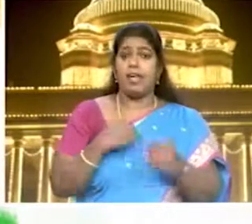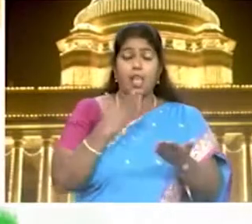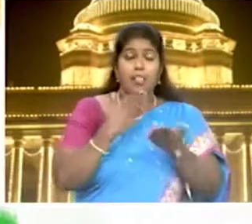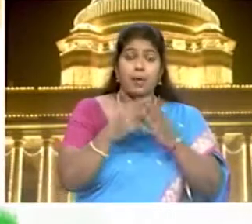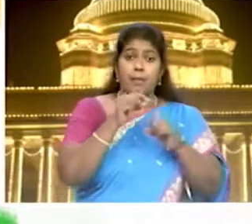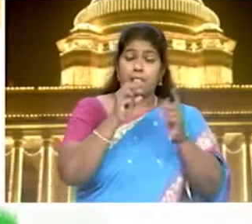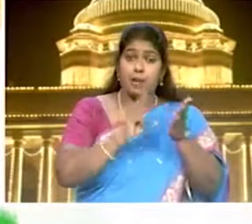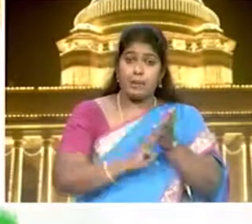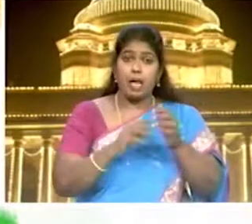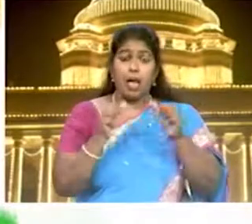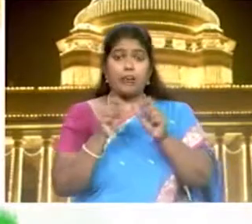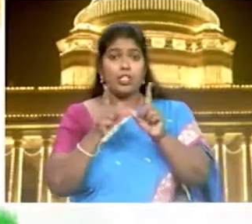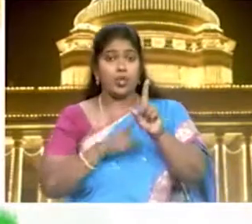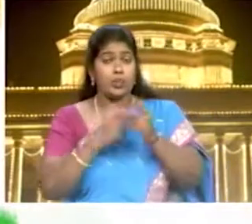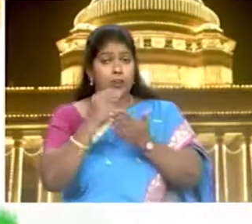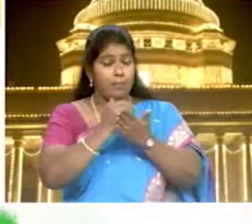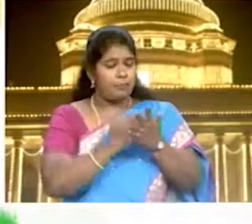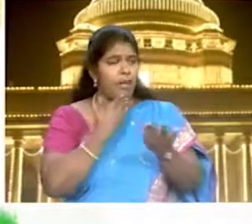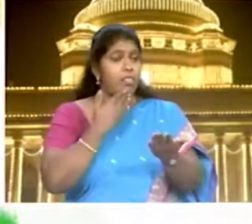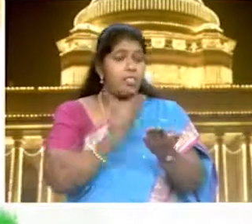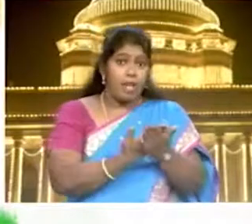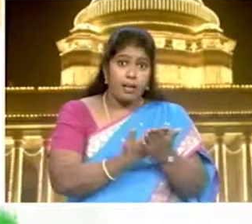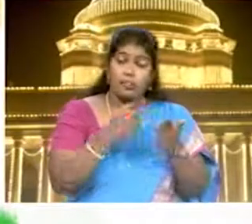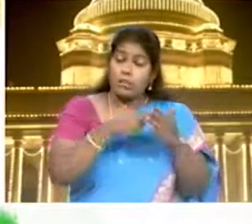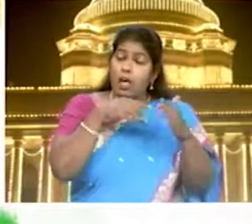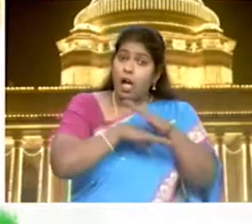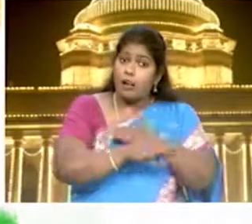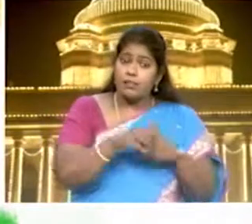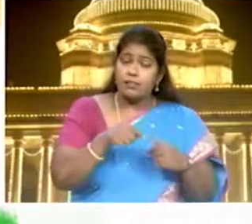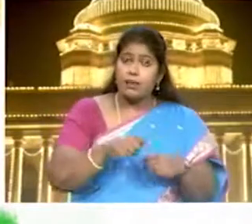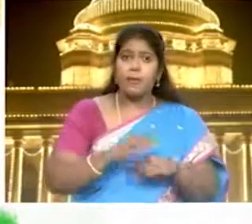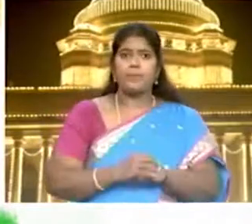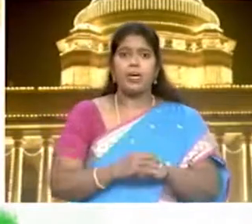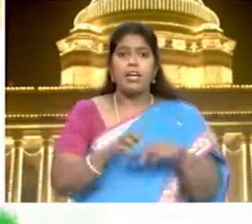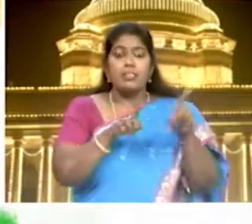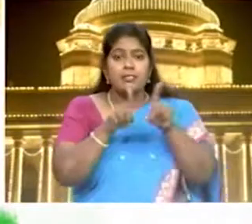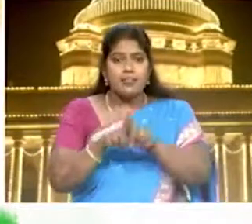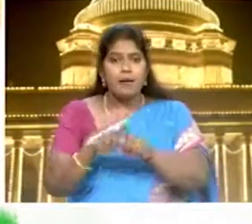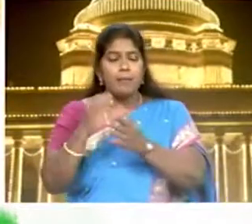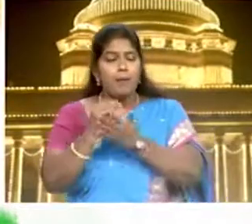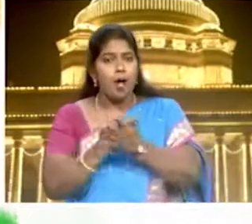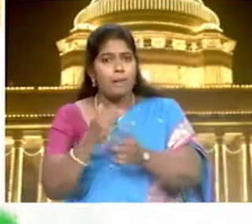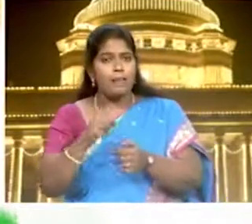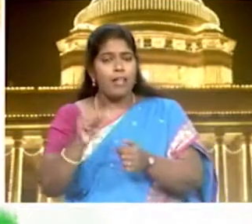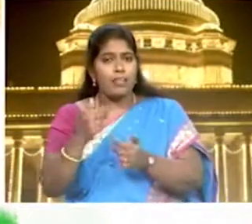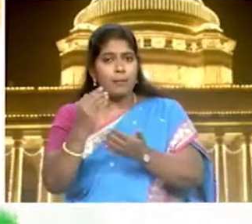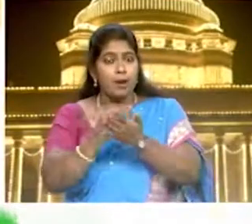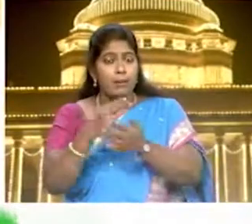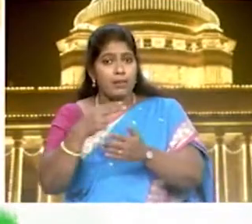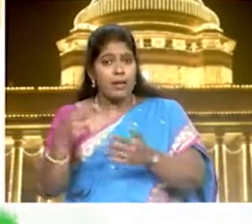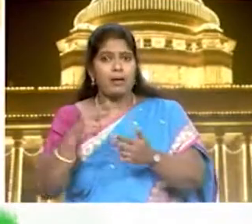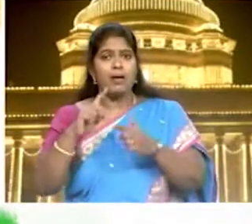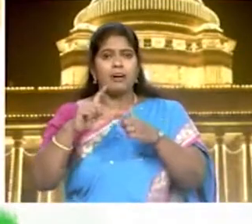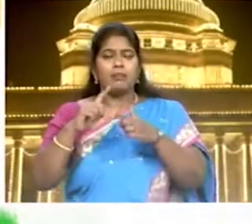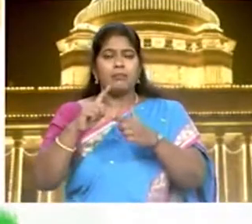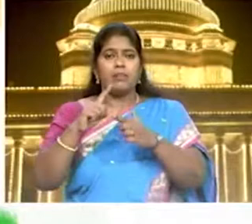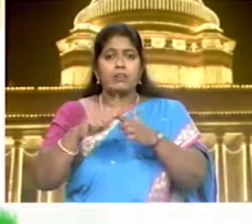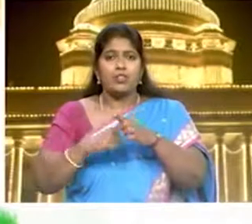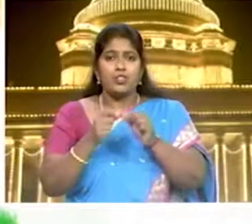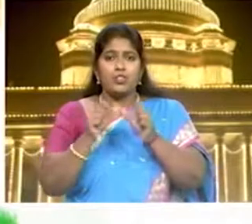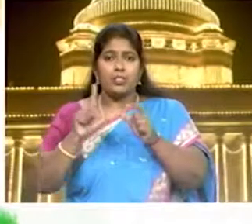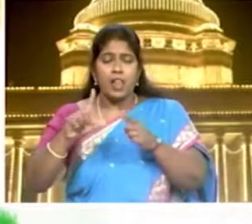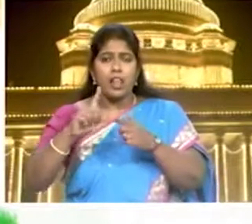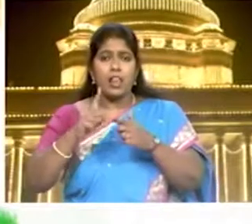Yojana. Similarly, under the Jal Jeevan Mission, tap water connection is being provided to